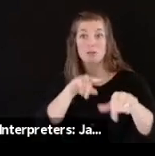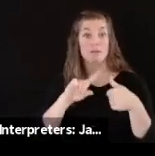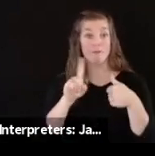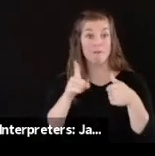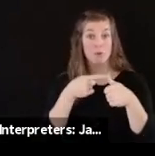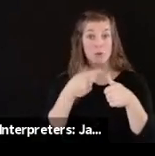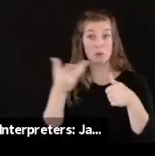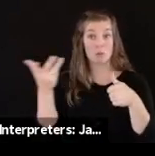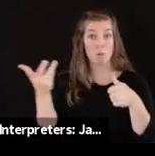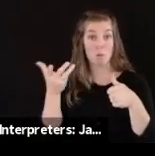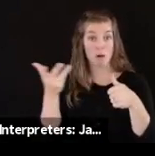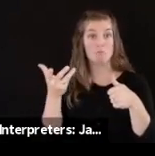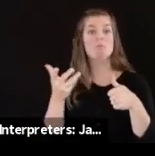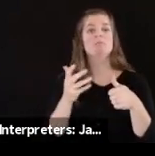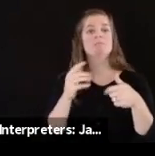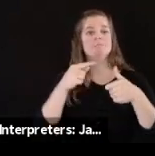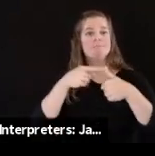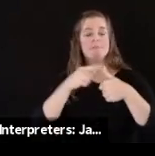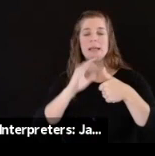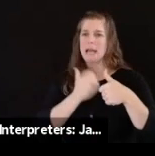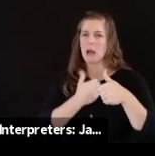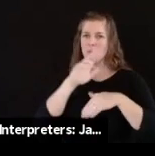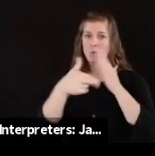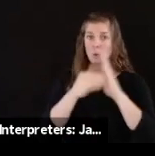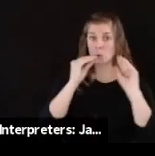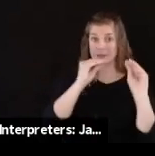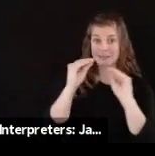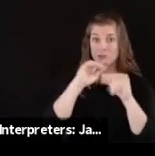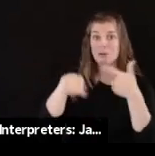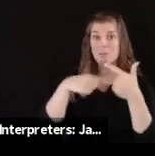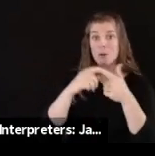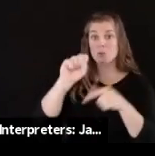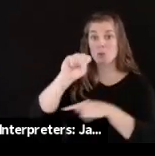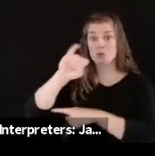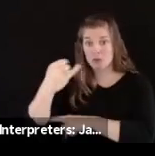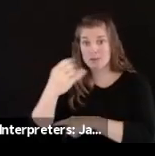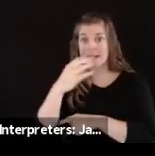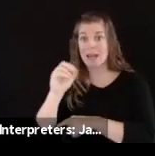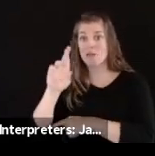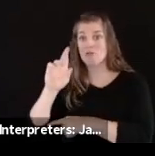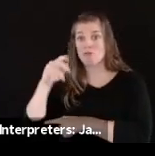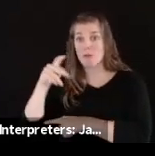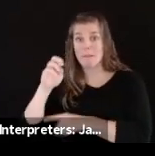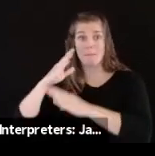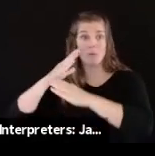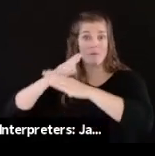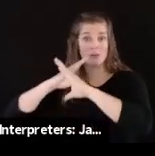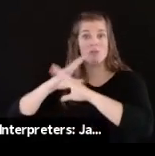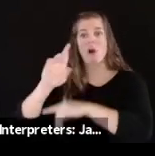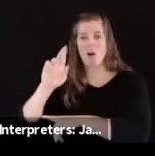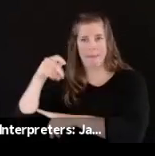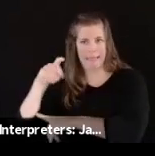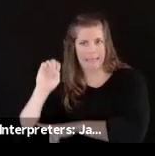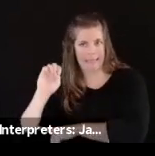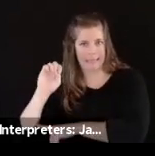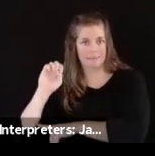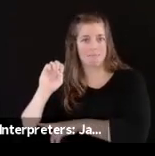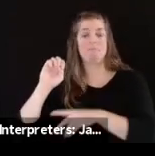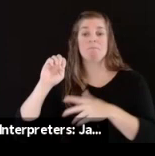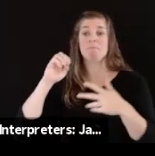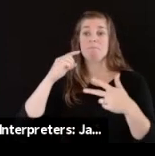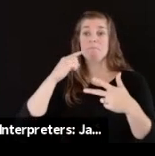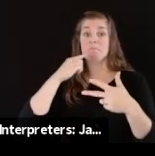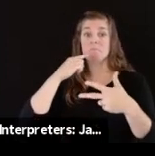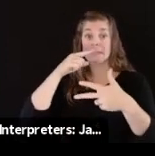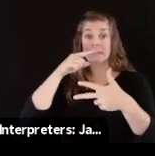is it our role to teach about social justice in rape prevention education? And your 3 options will be yes, no,